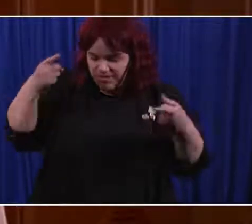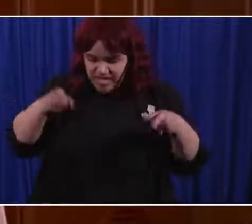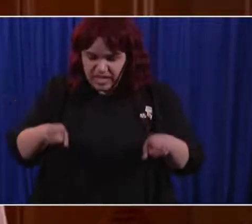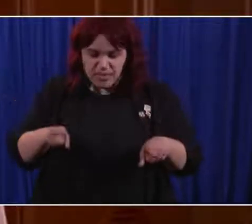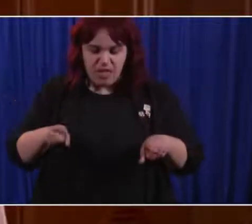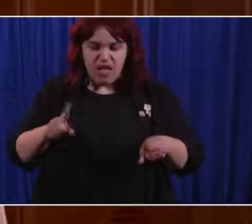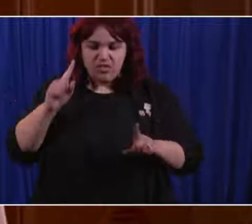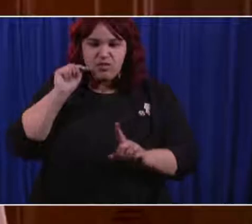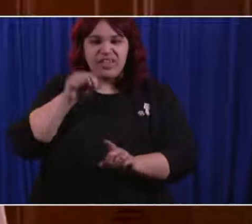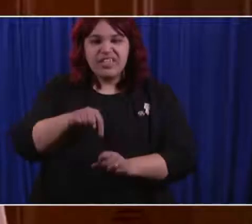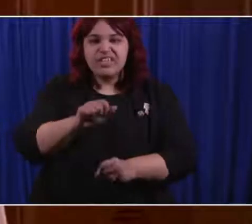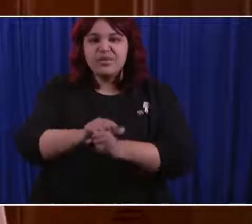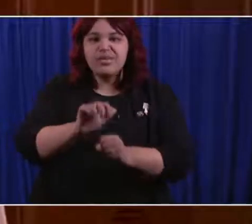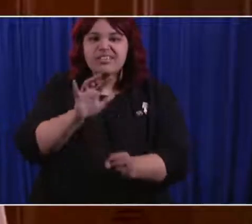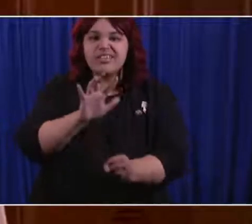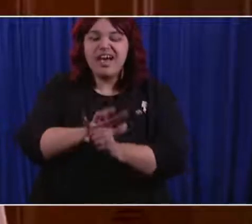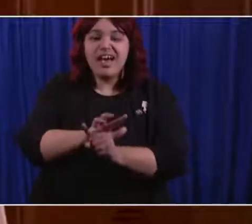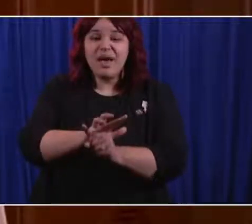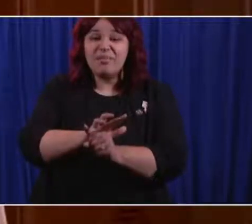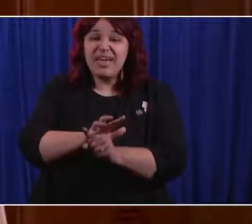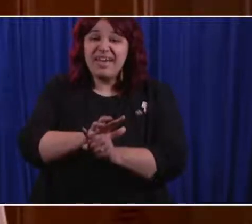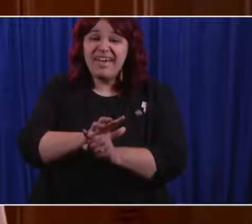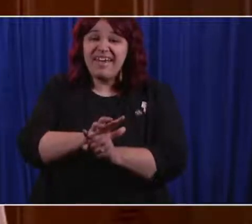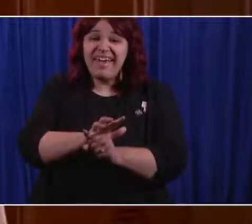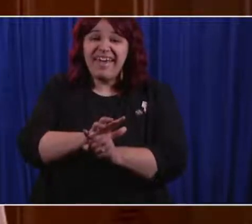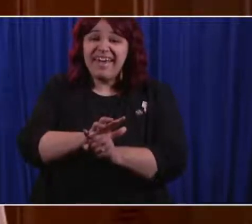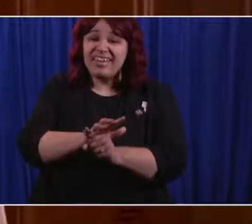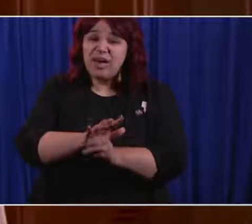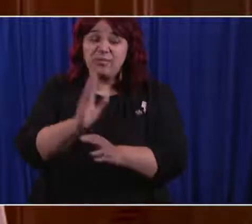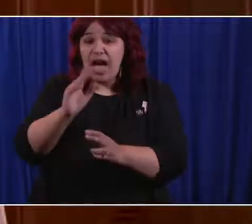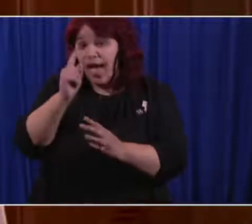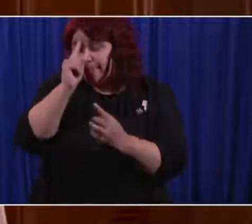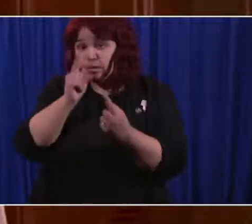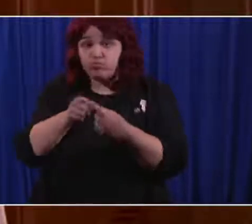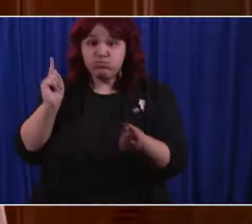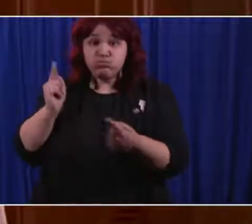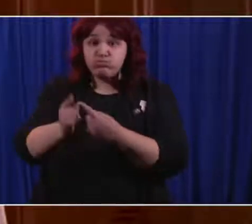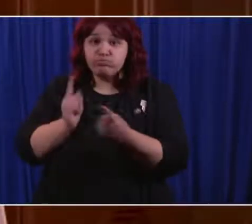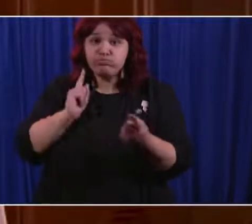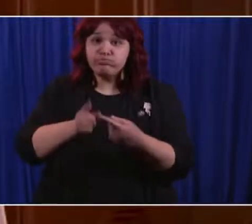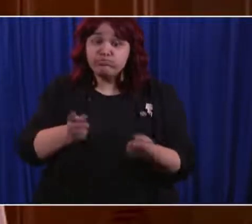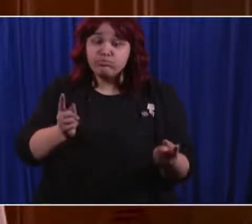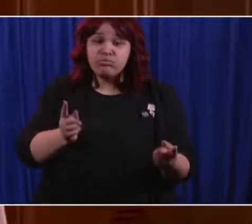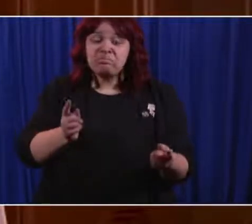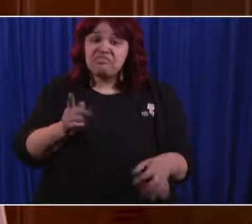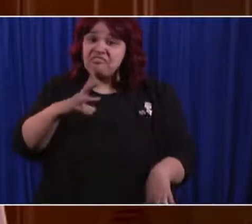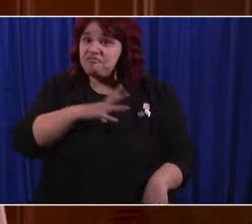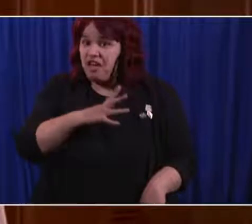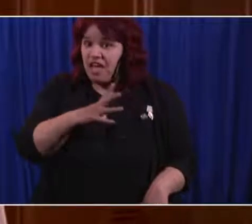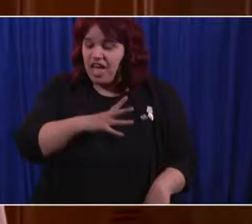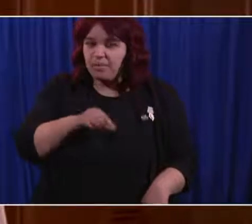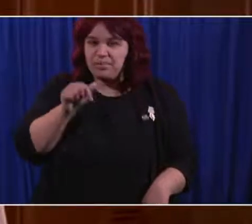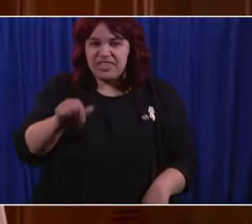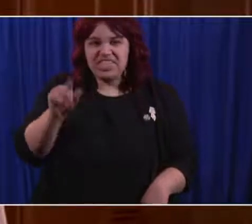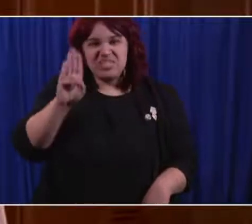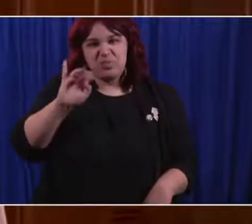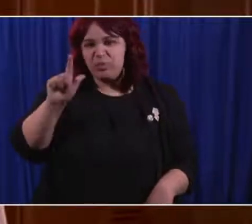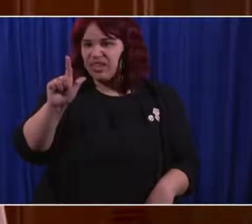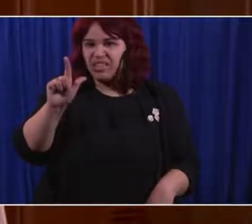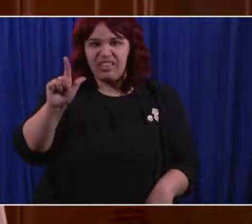don't agree with many of the things that we did during this pandemic. This bill goes so far